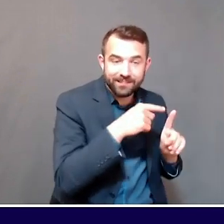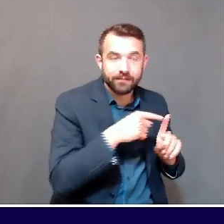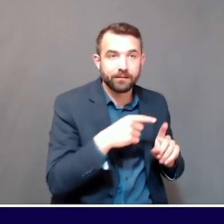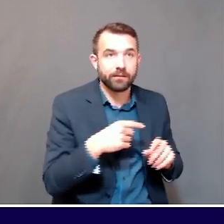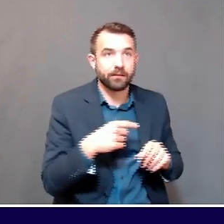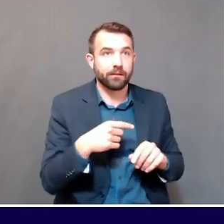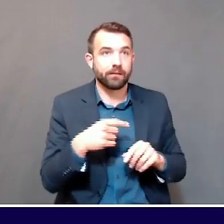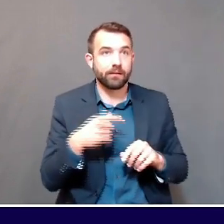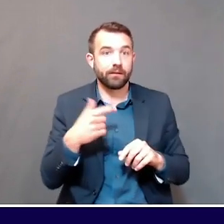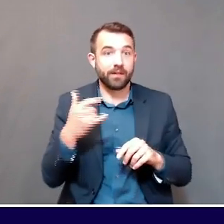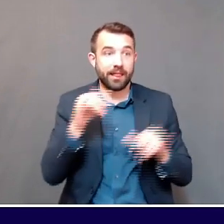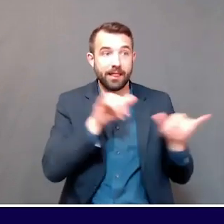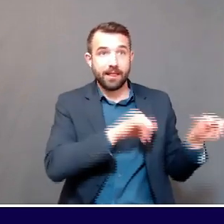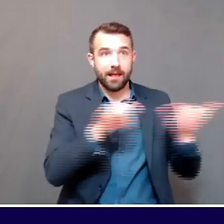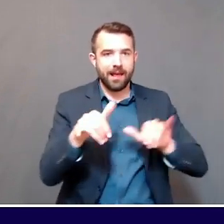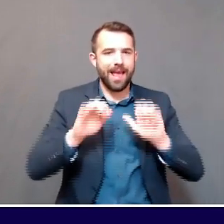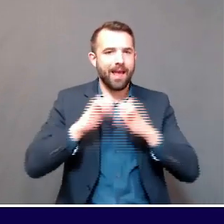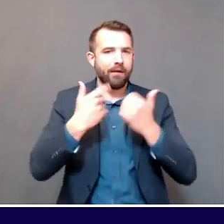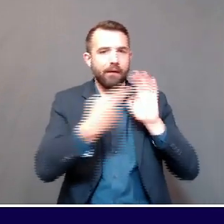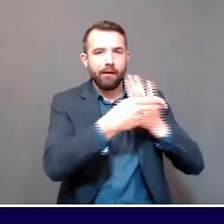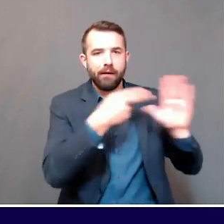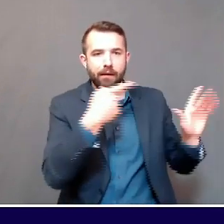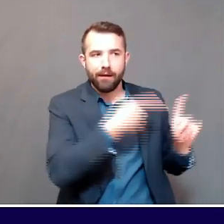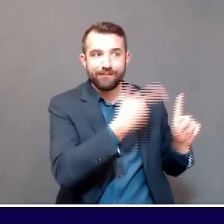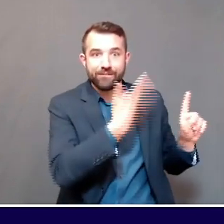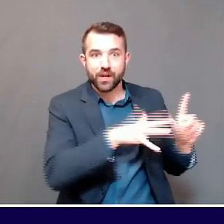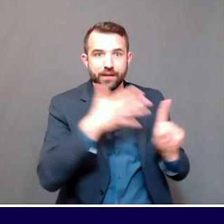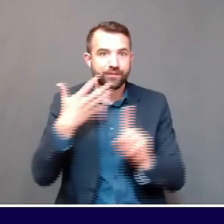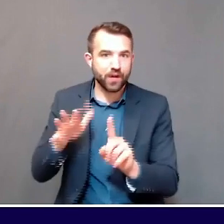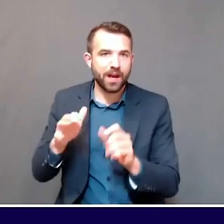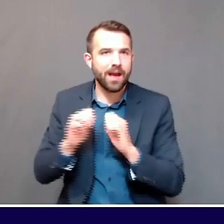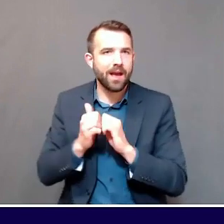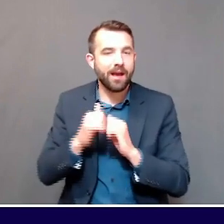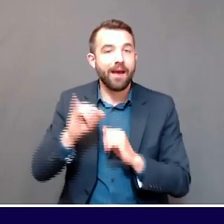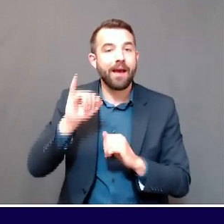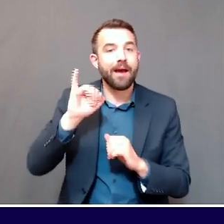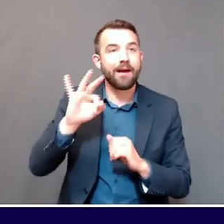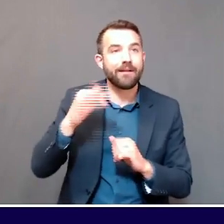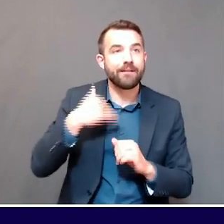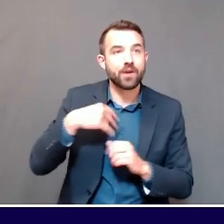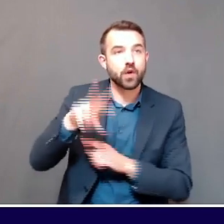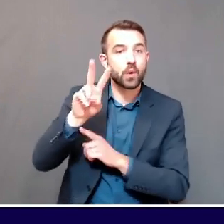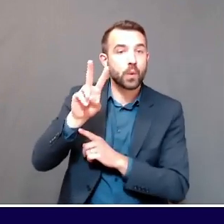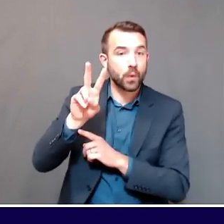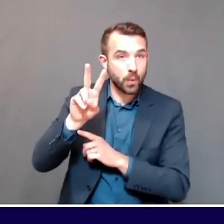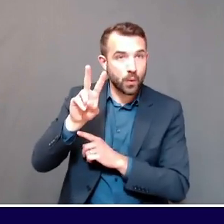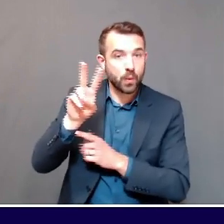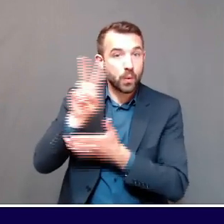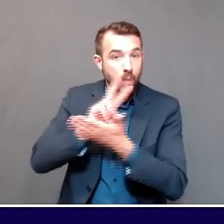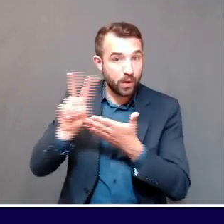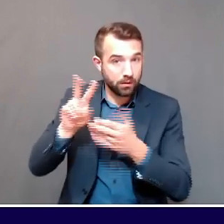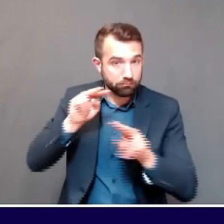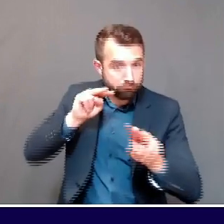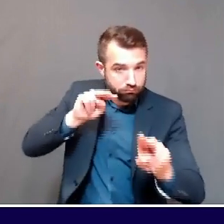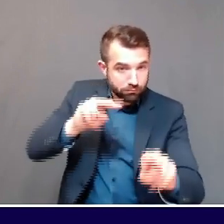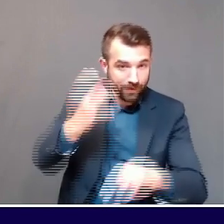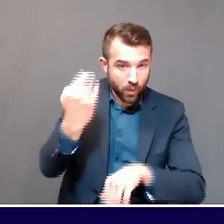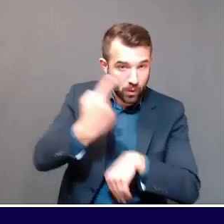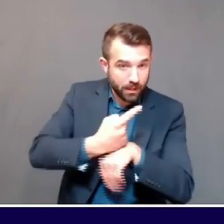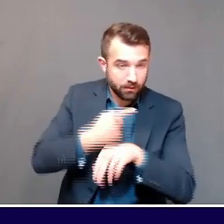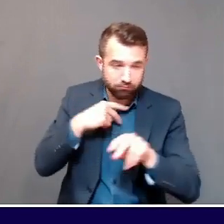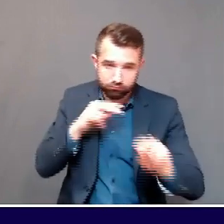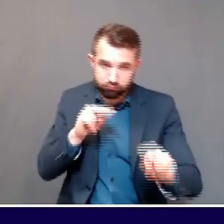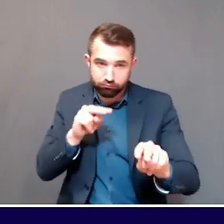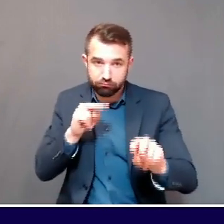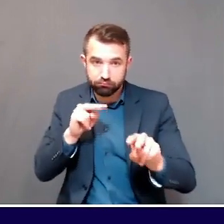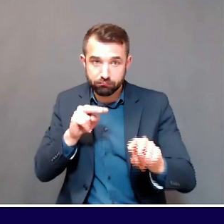periods without there being any new cases, we would then take a county off of a community